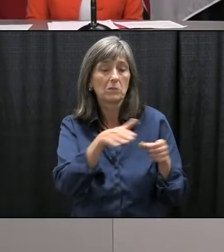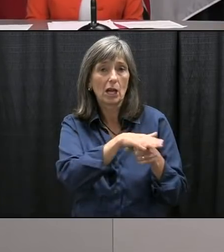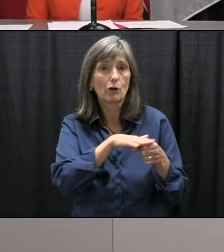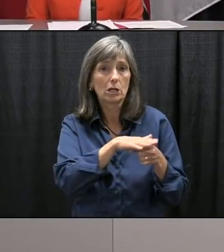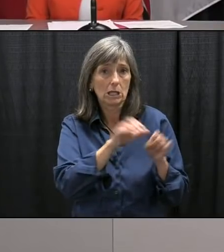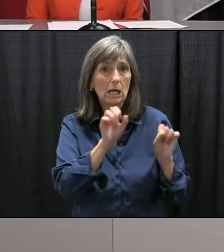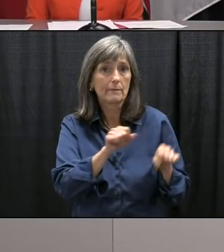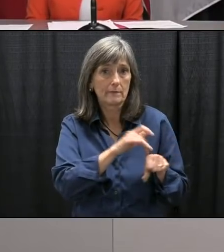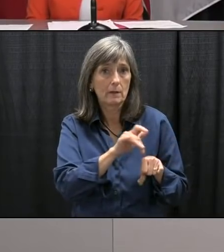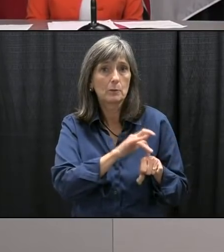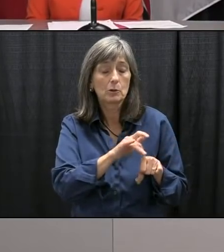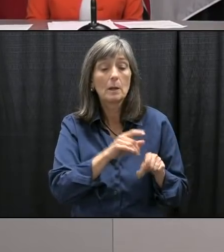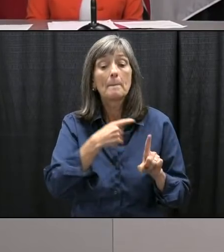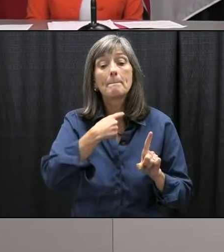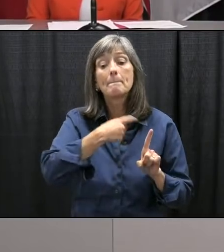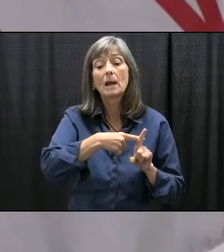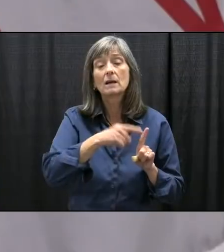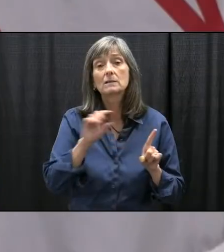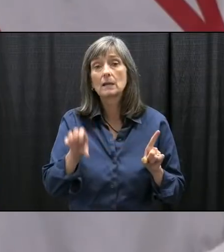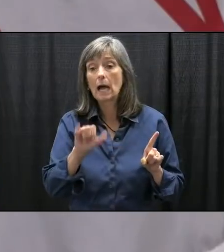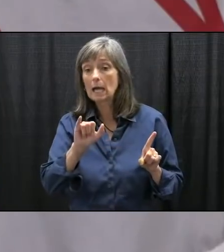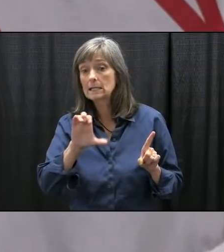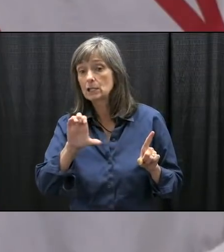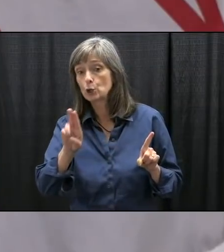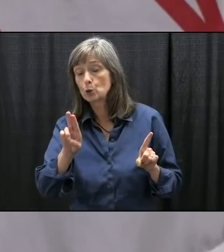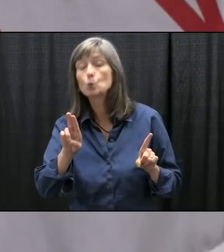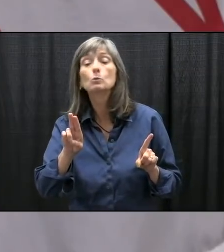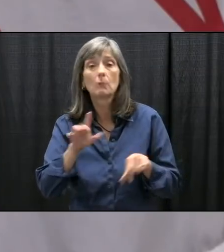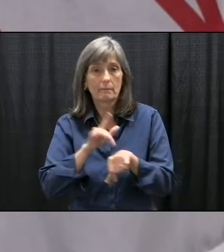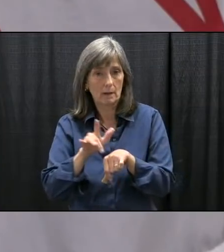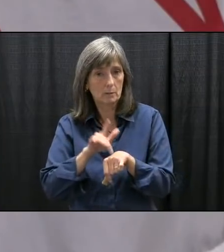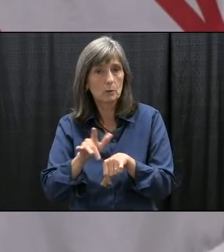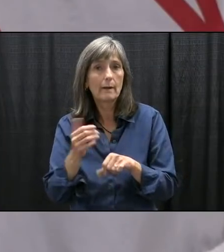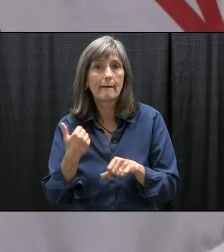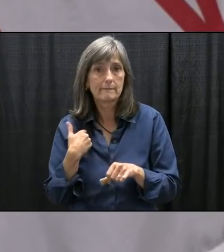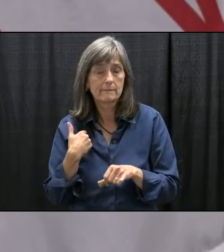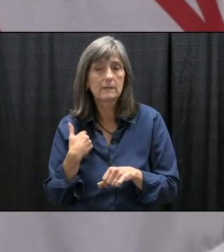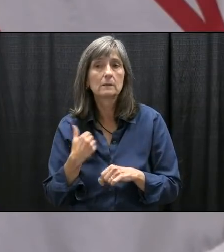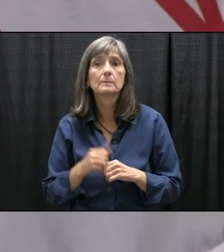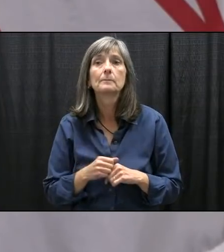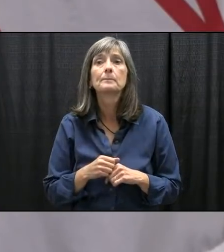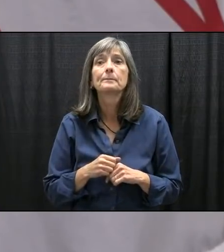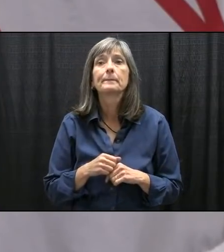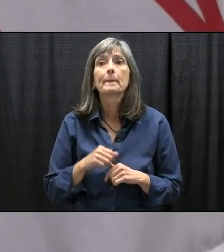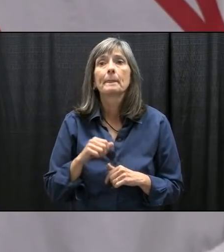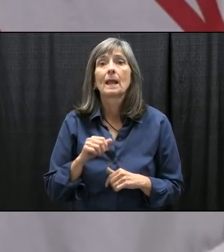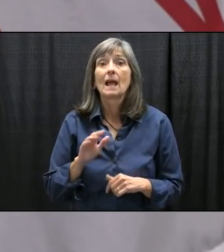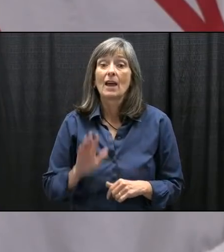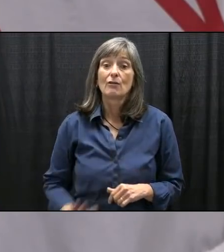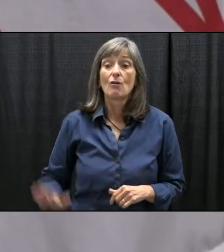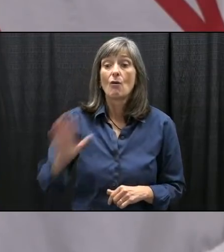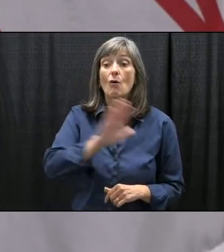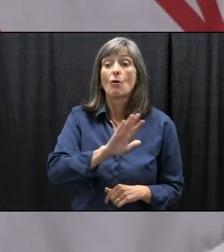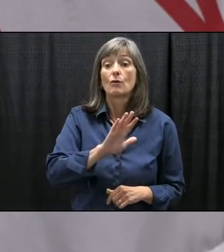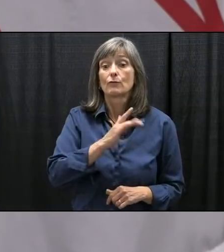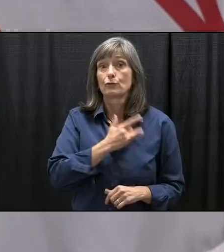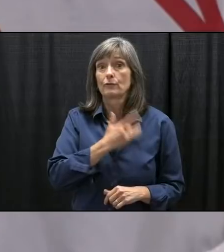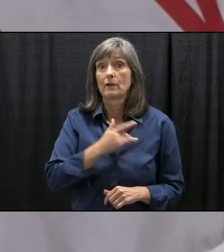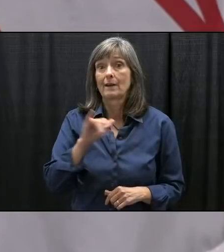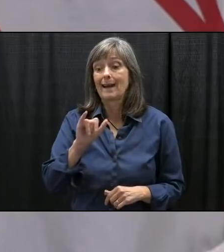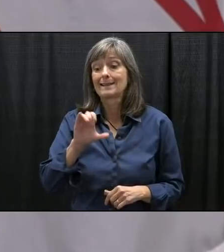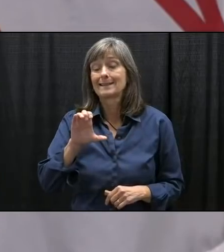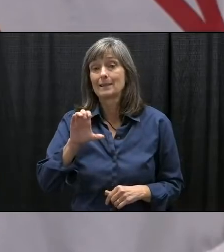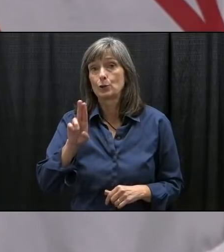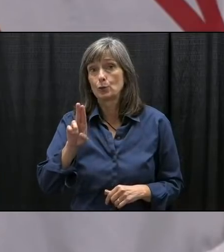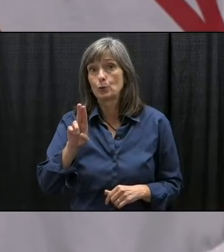available within the region in intensive care, and the intensive care capacity across the province